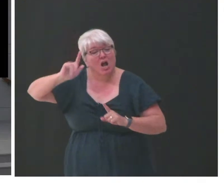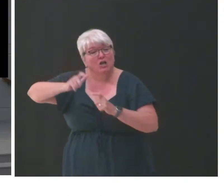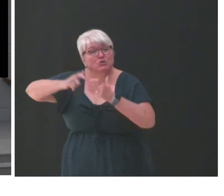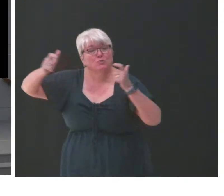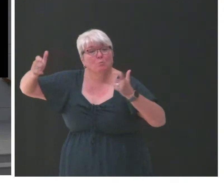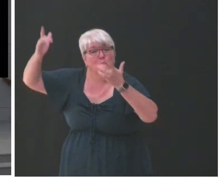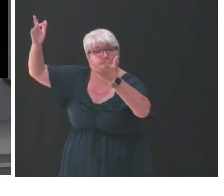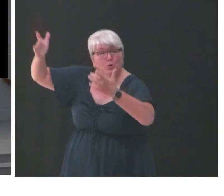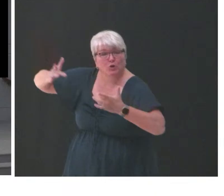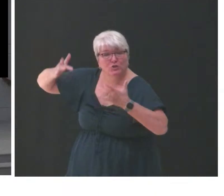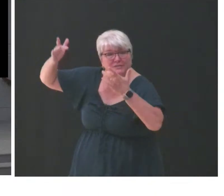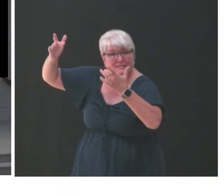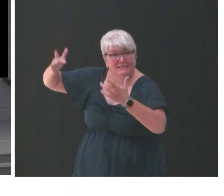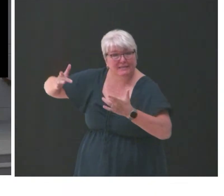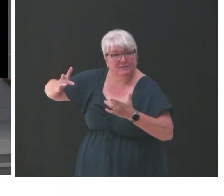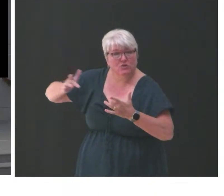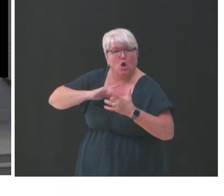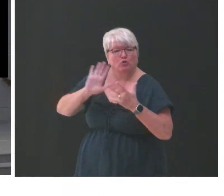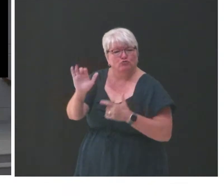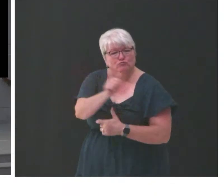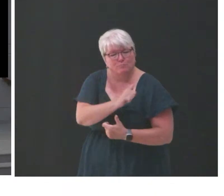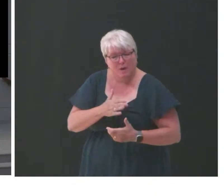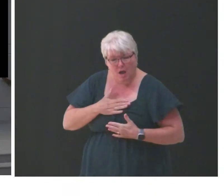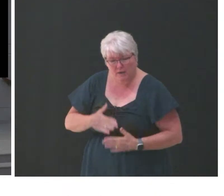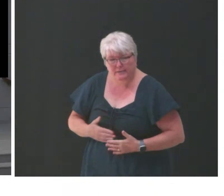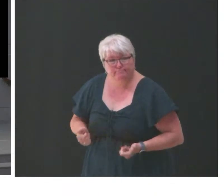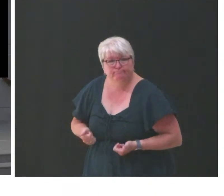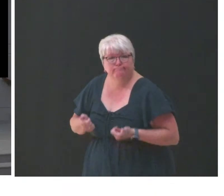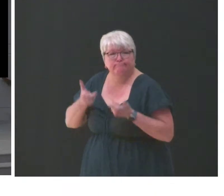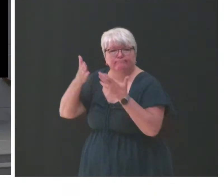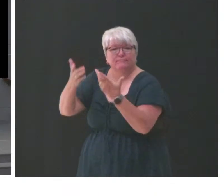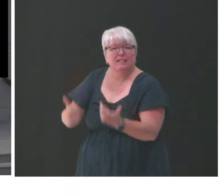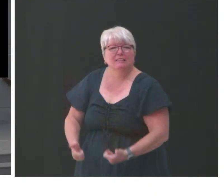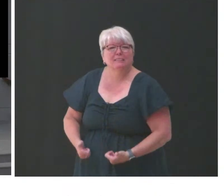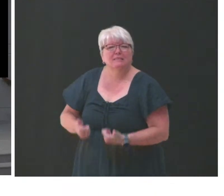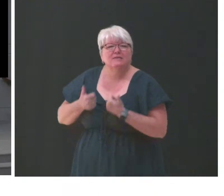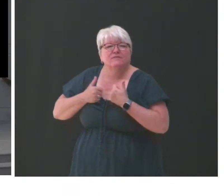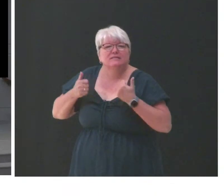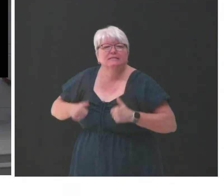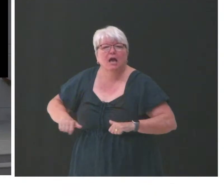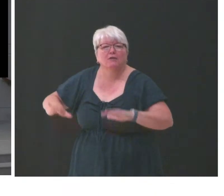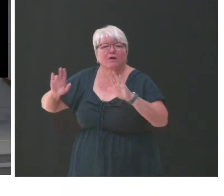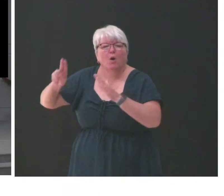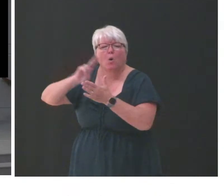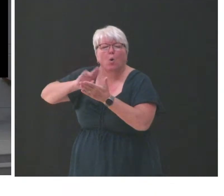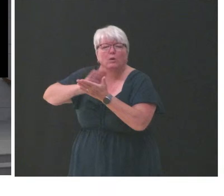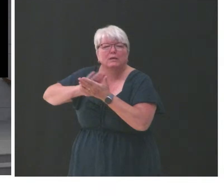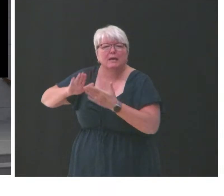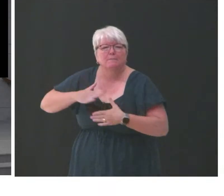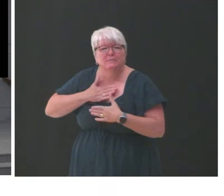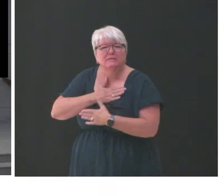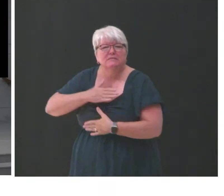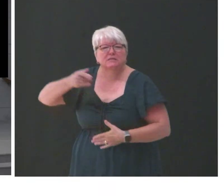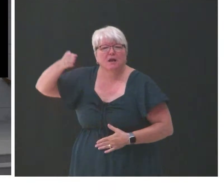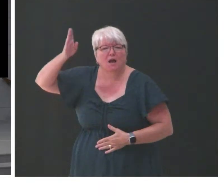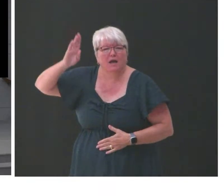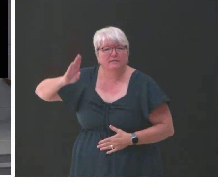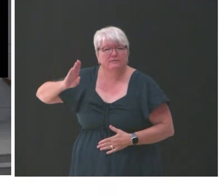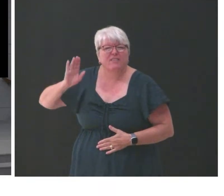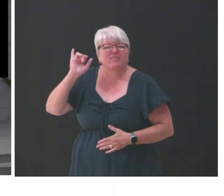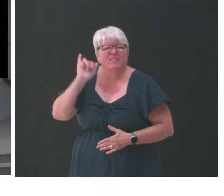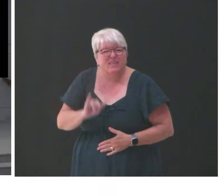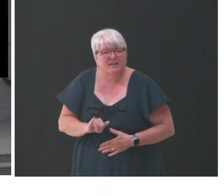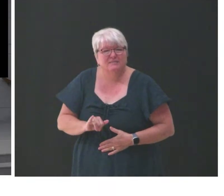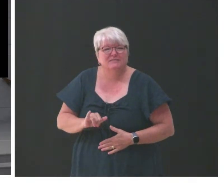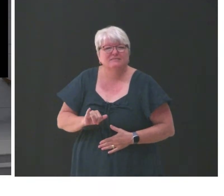is it? Mercy, to offer your bodies as a living sacrifice, holy and pleasing to God.